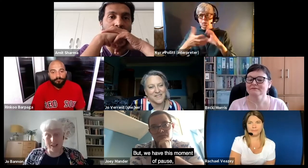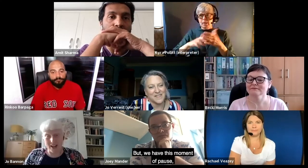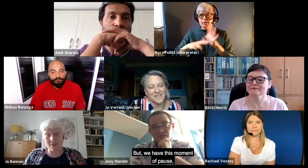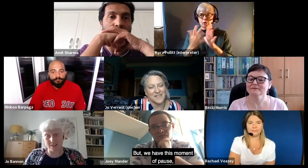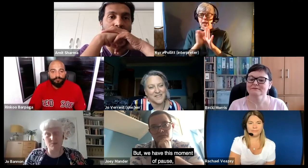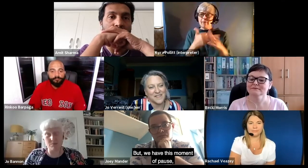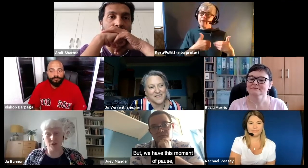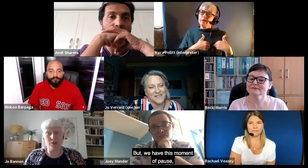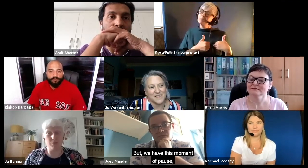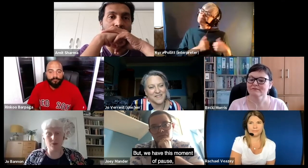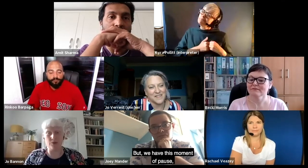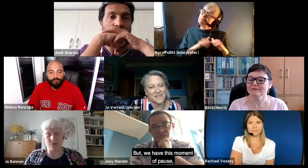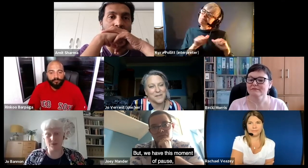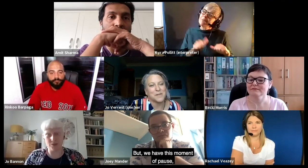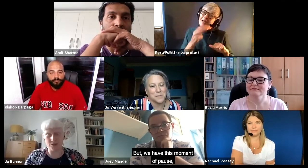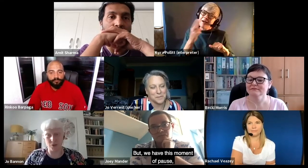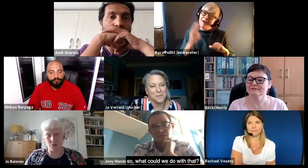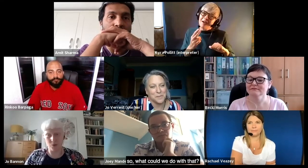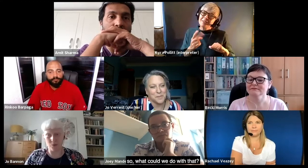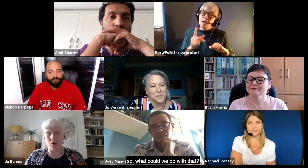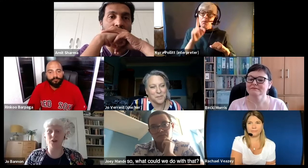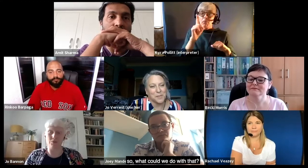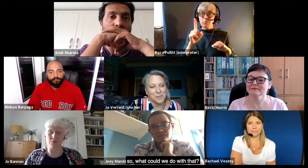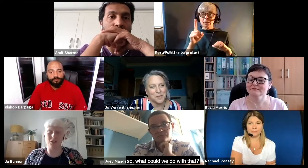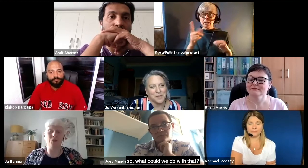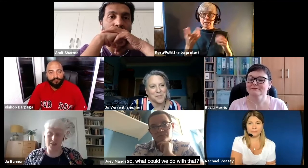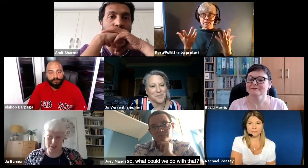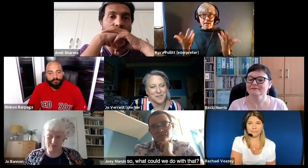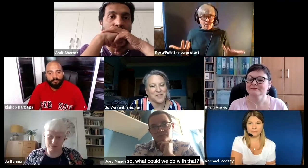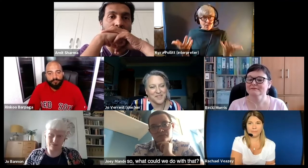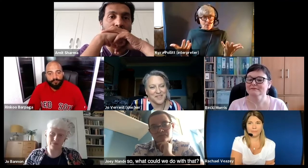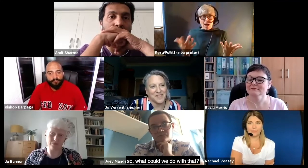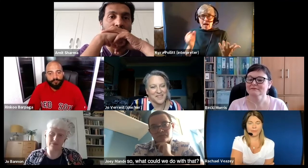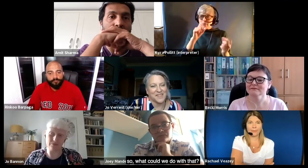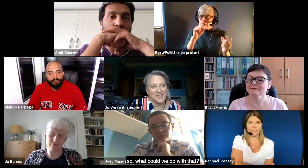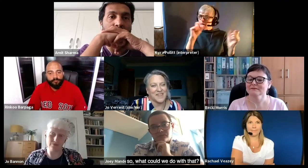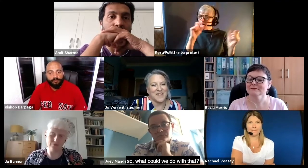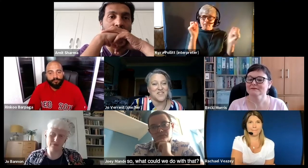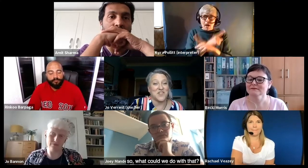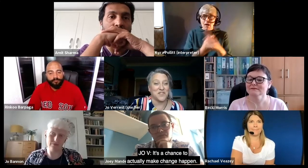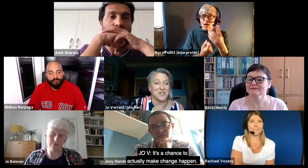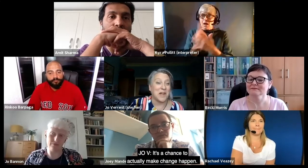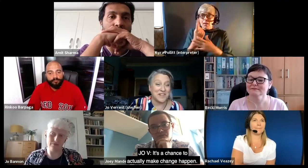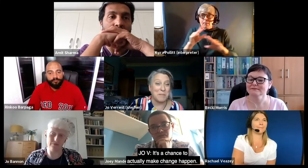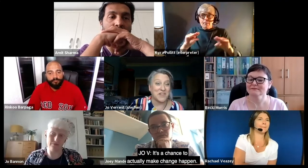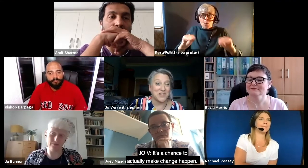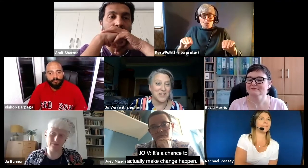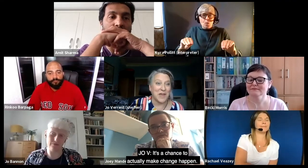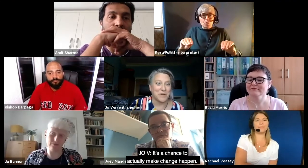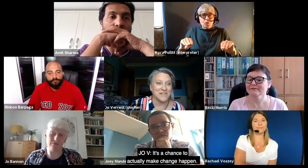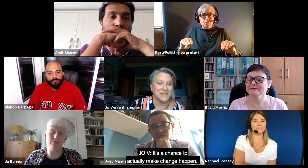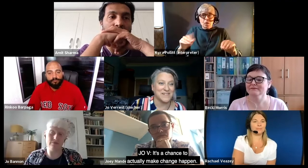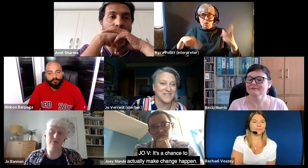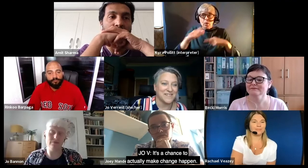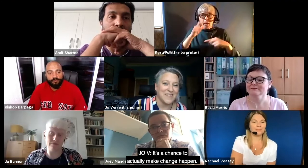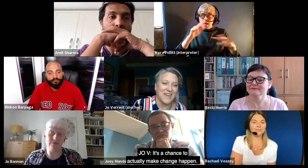But we have this moment of pause, so what could we do with that? It's a chance to actually make change